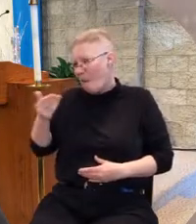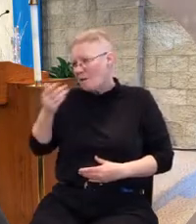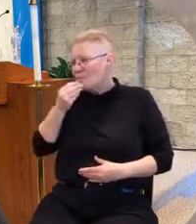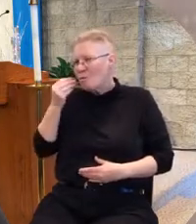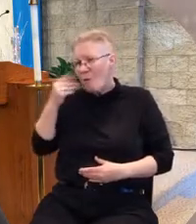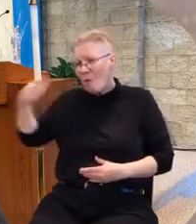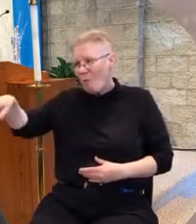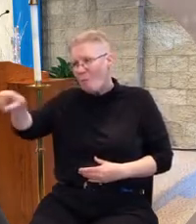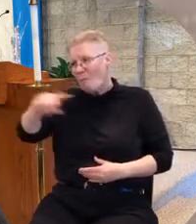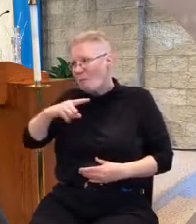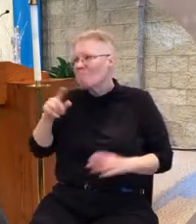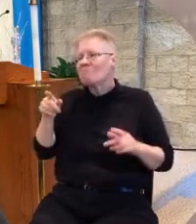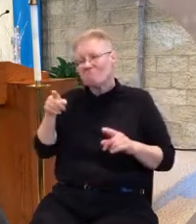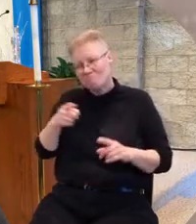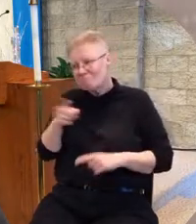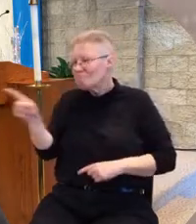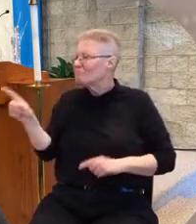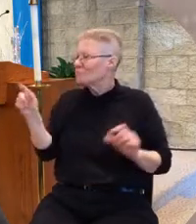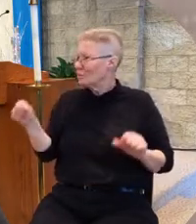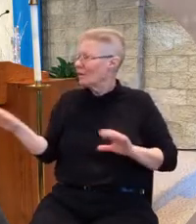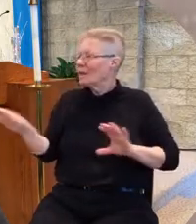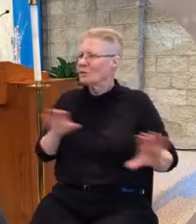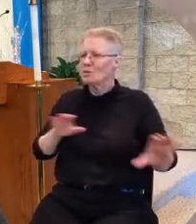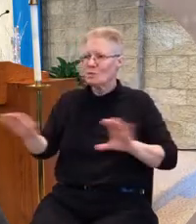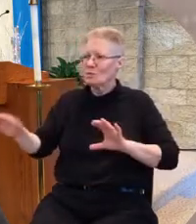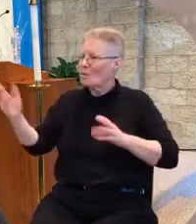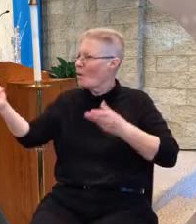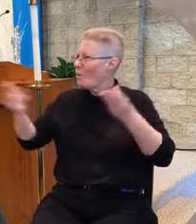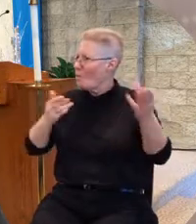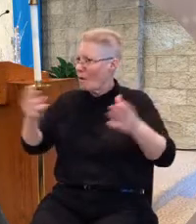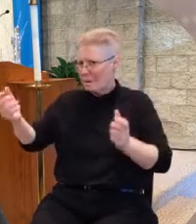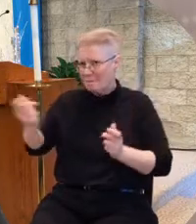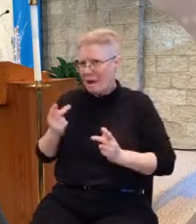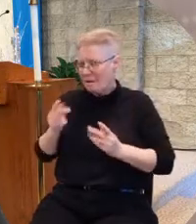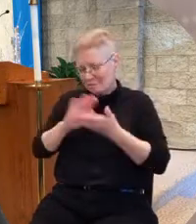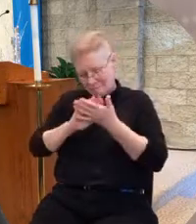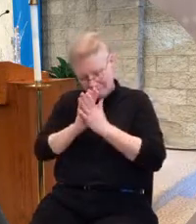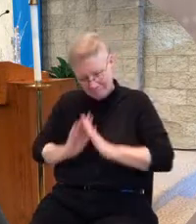well. Welcome. Welcome back. Peace and blessings.